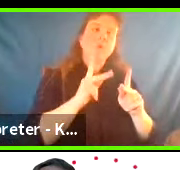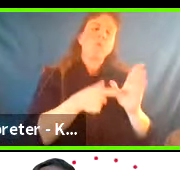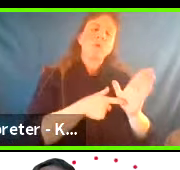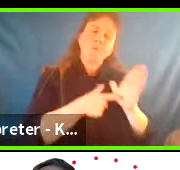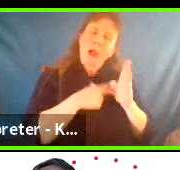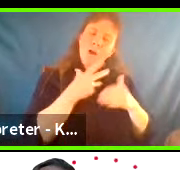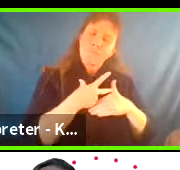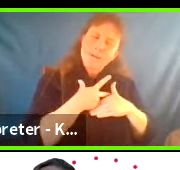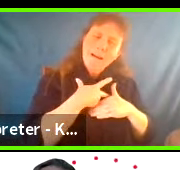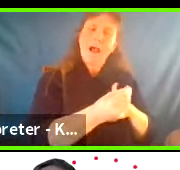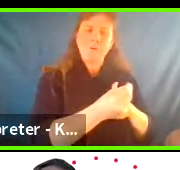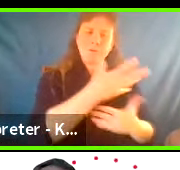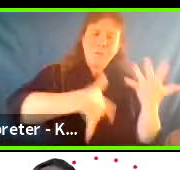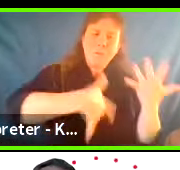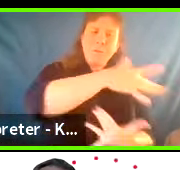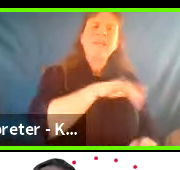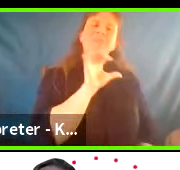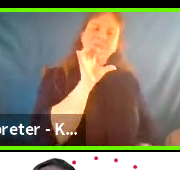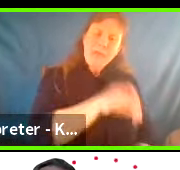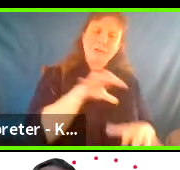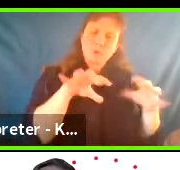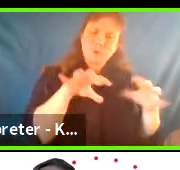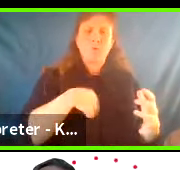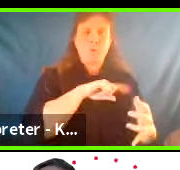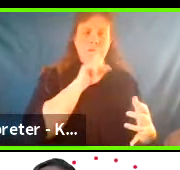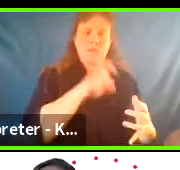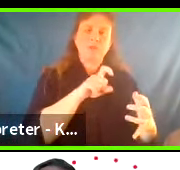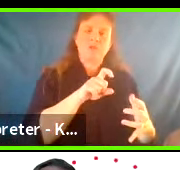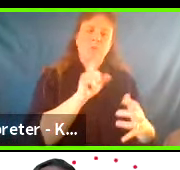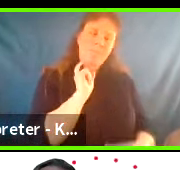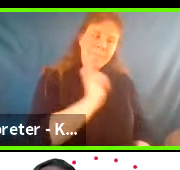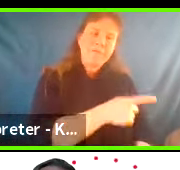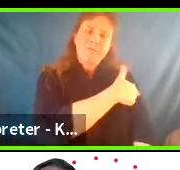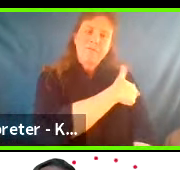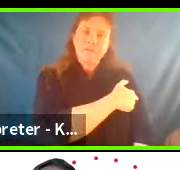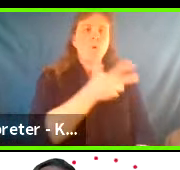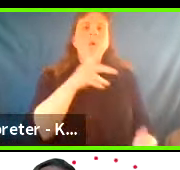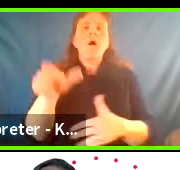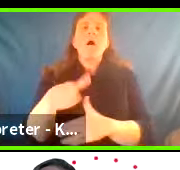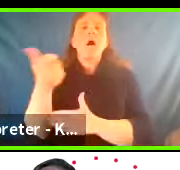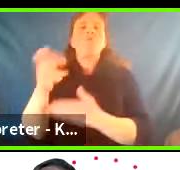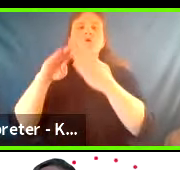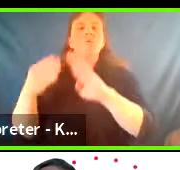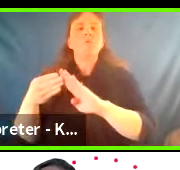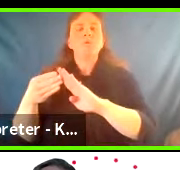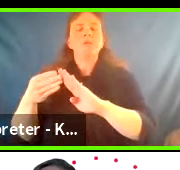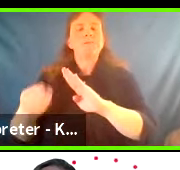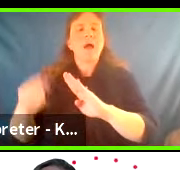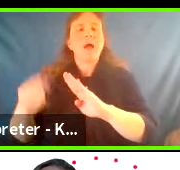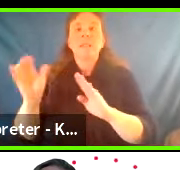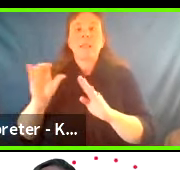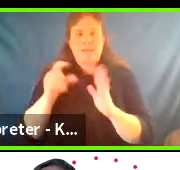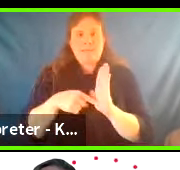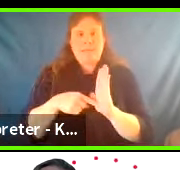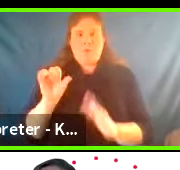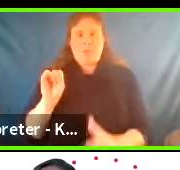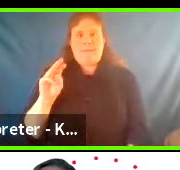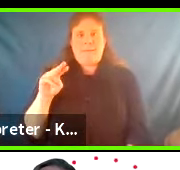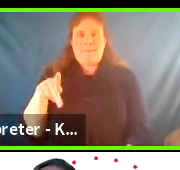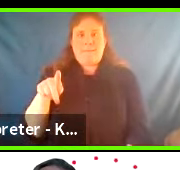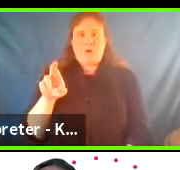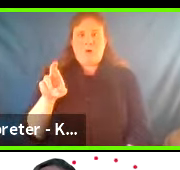vaccine. What are the communities that the highest have, the deaths? 65 and older, like Imperial County,